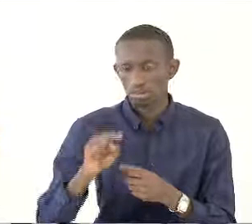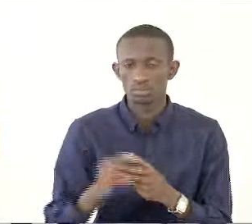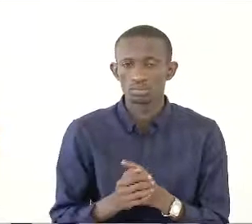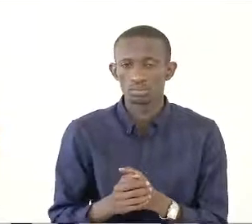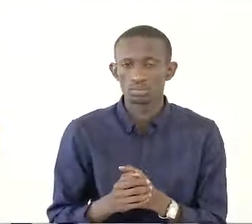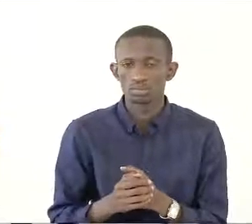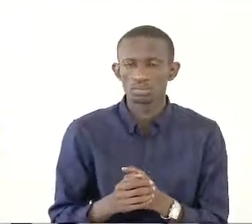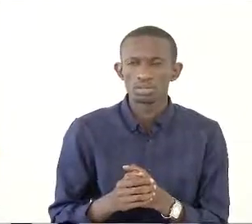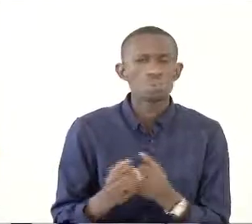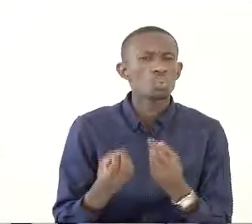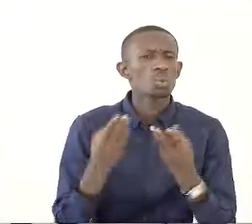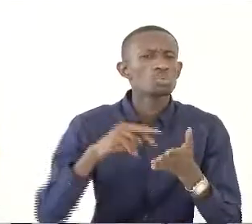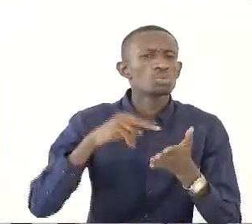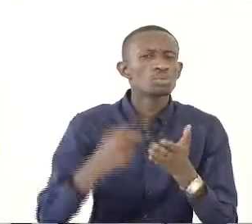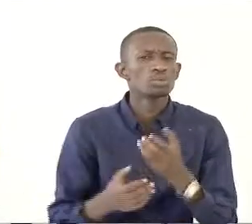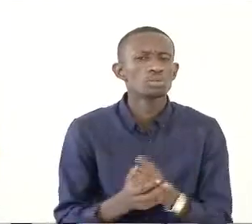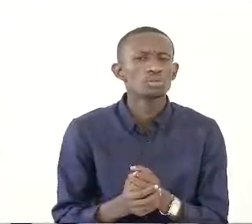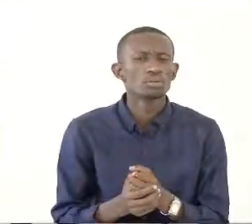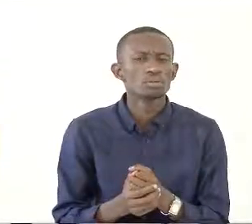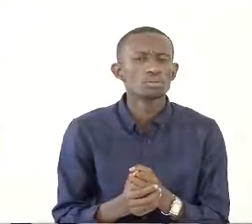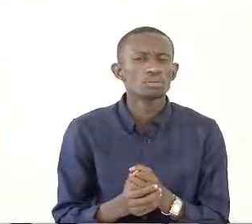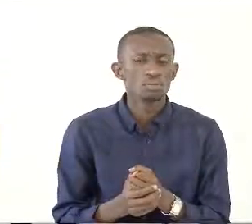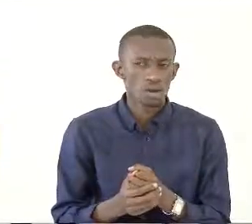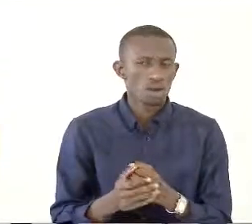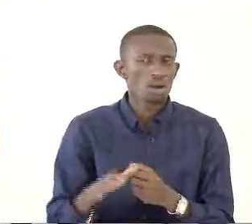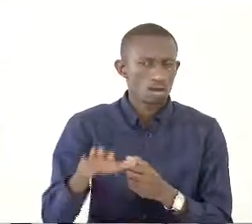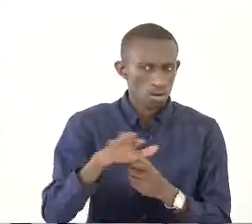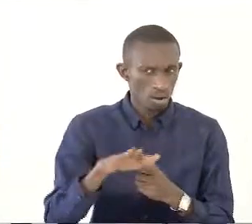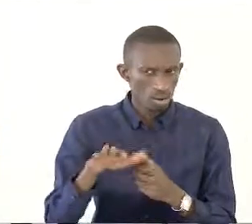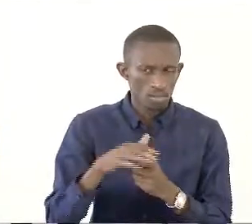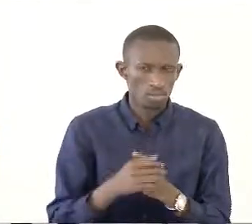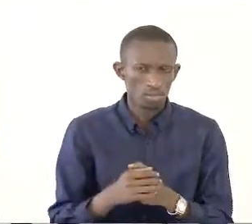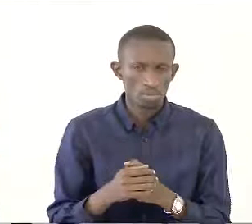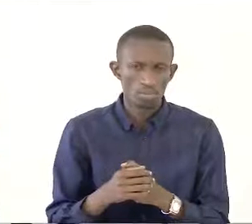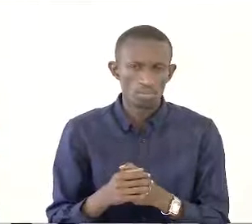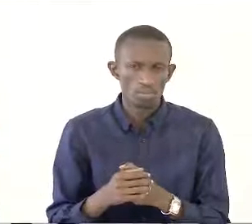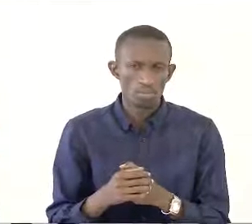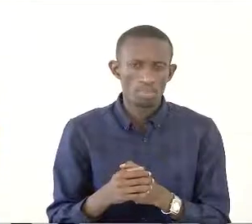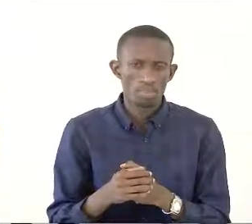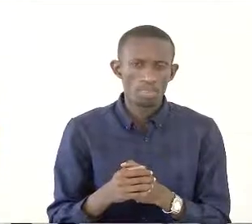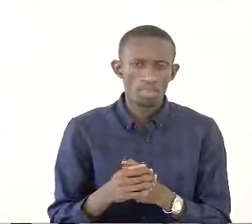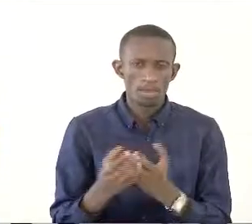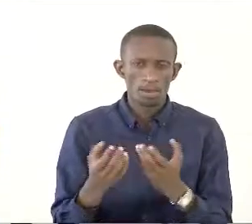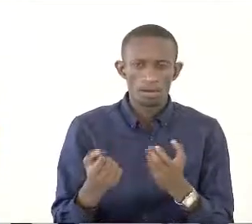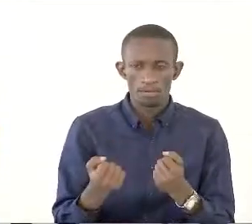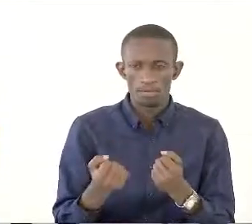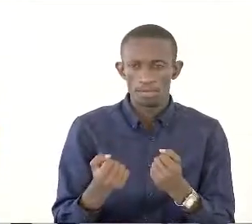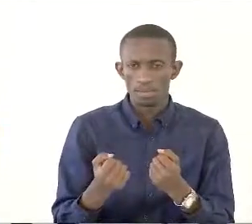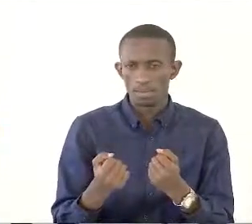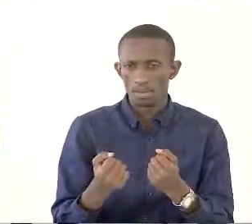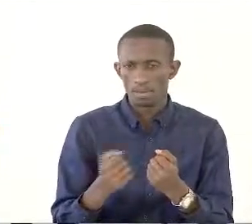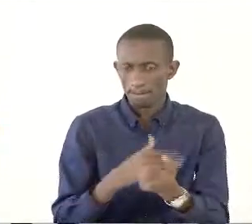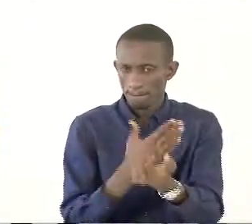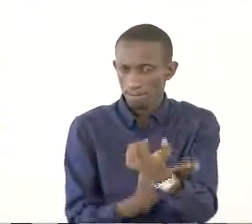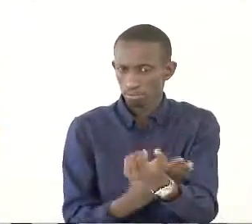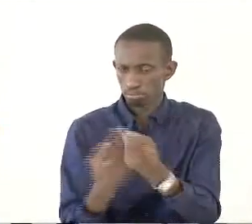this way that there is going to be a presence of the charge or the charged particles